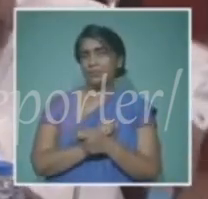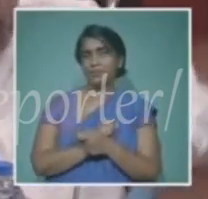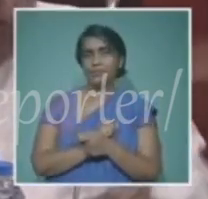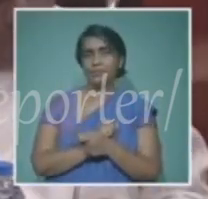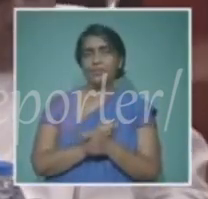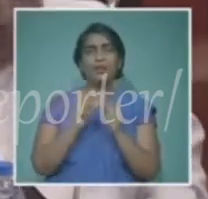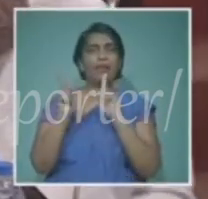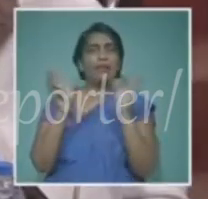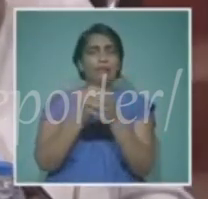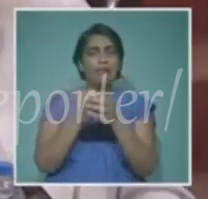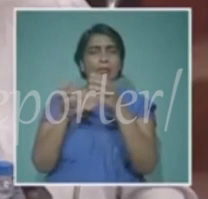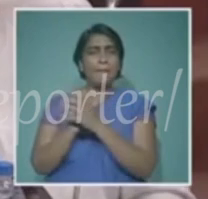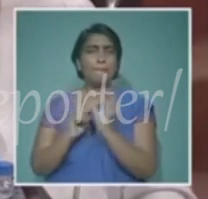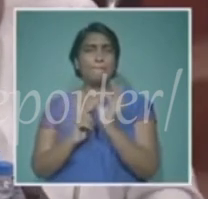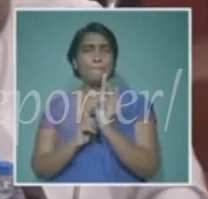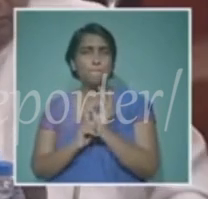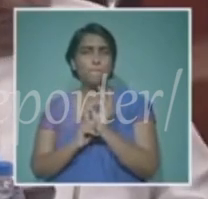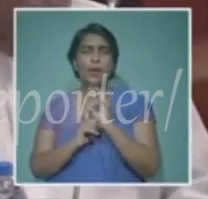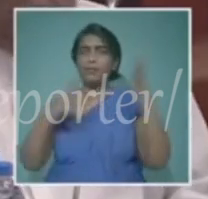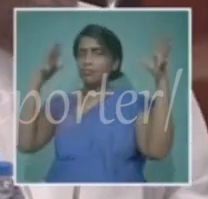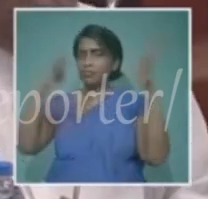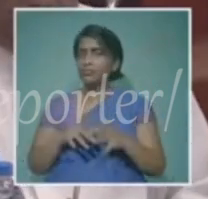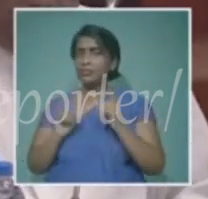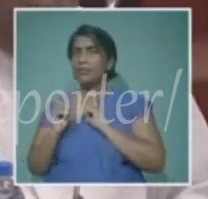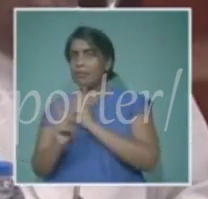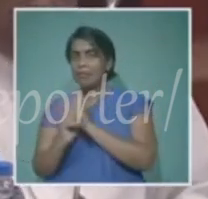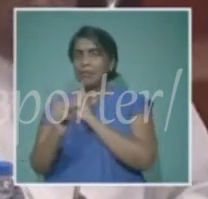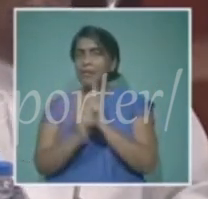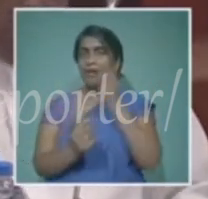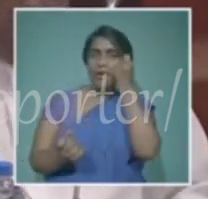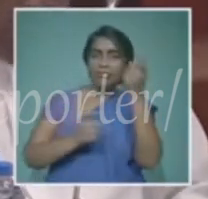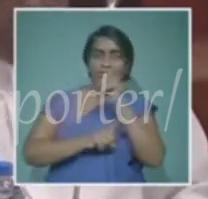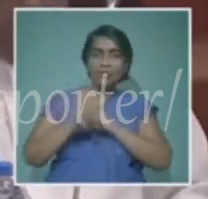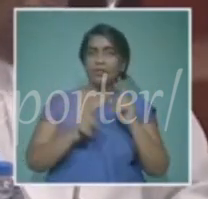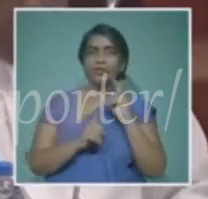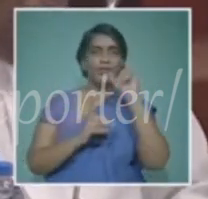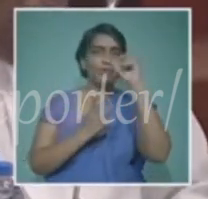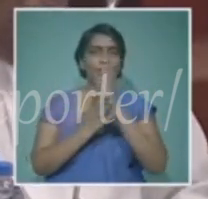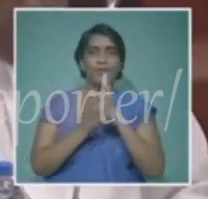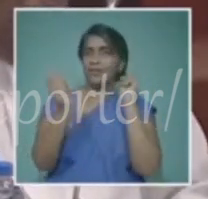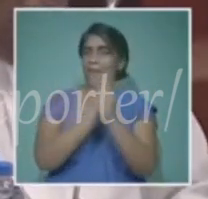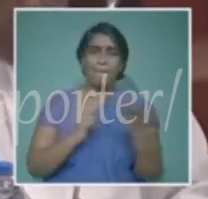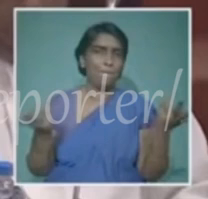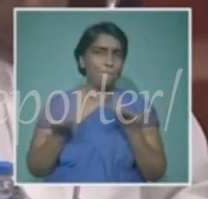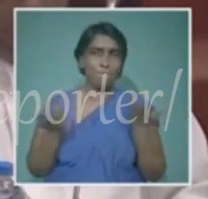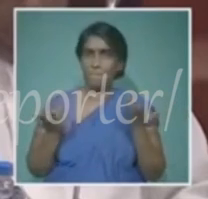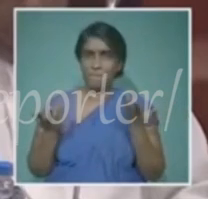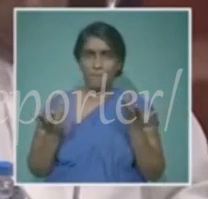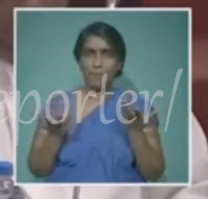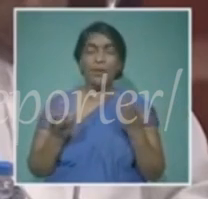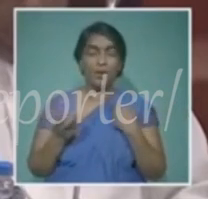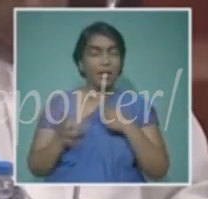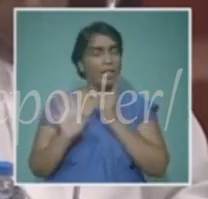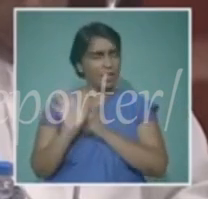ekeka kandayam paudgalikawa tamange kamarawalata girahalla adahas vimasalak vivasta sansodana karanna bae. Maga